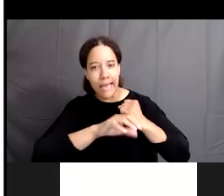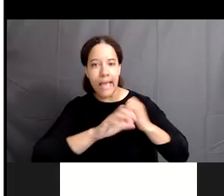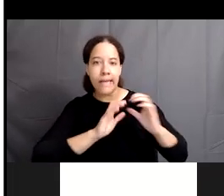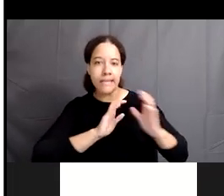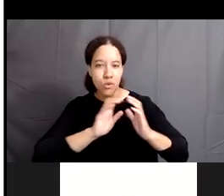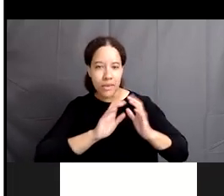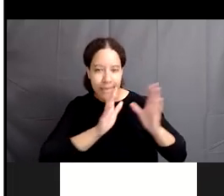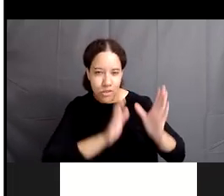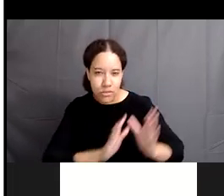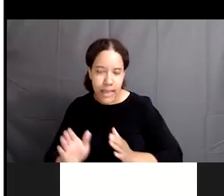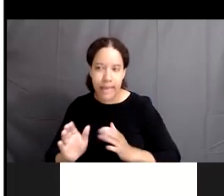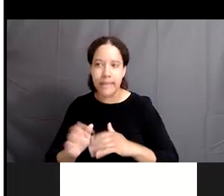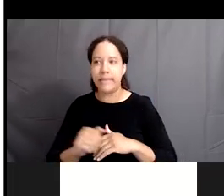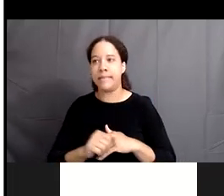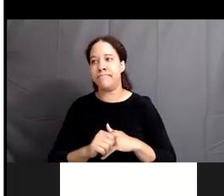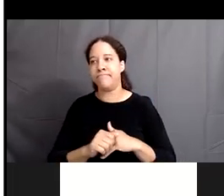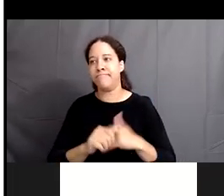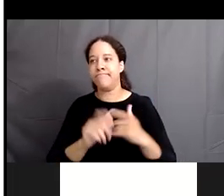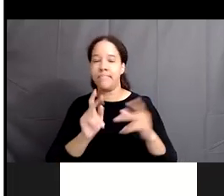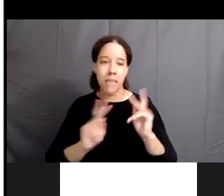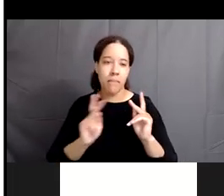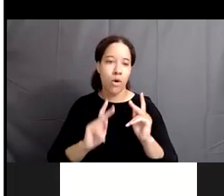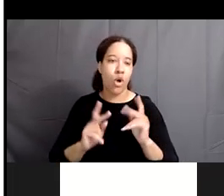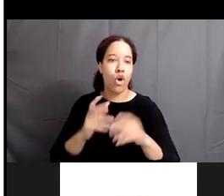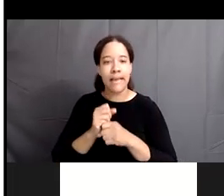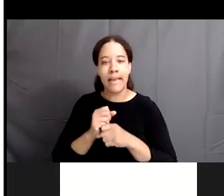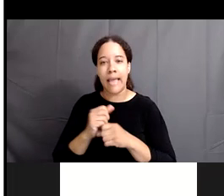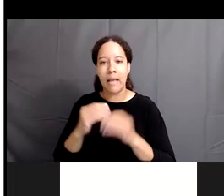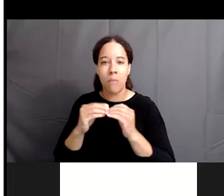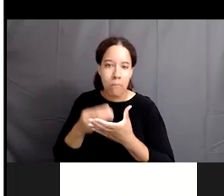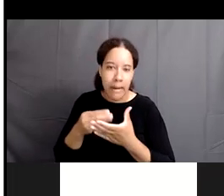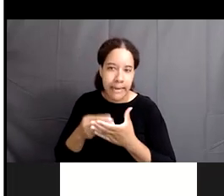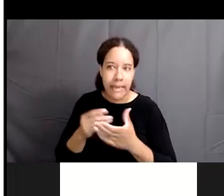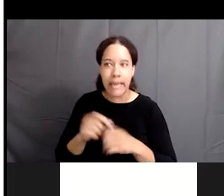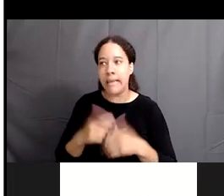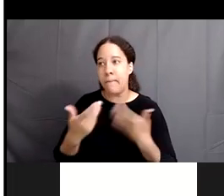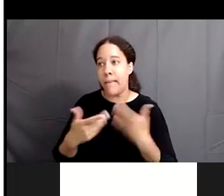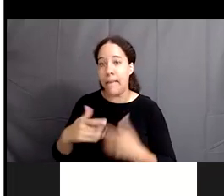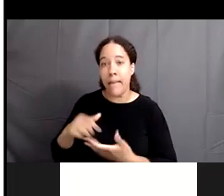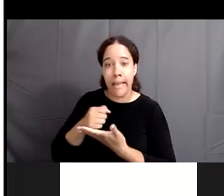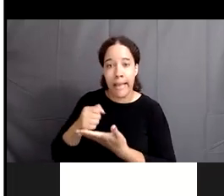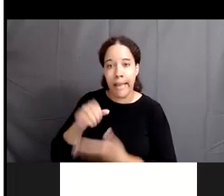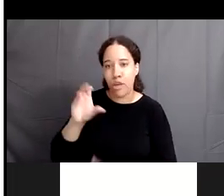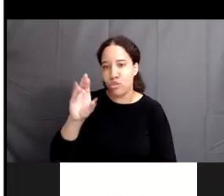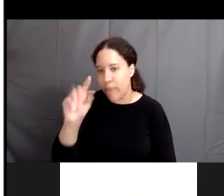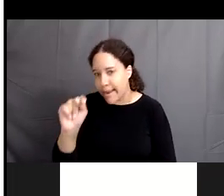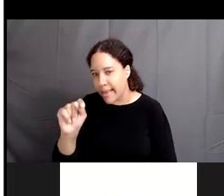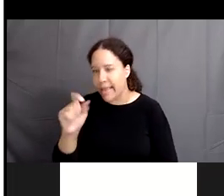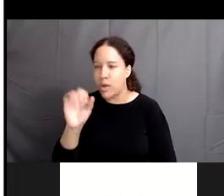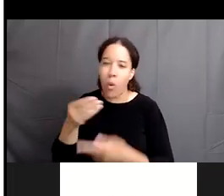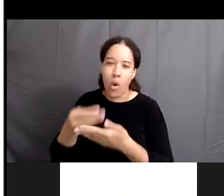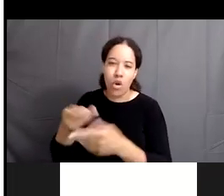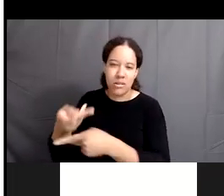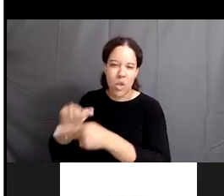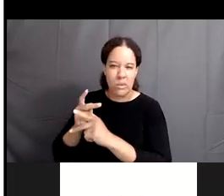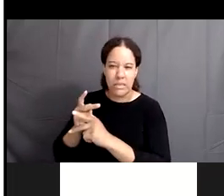for securing additional capital, whether that's a line of credit or loan readiness. So I think we'll take a